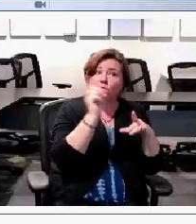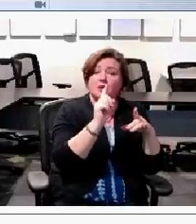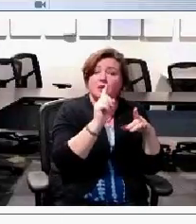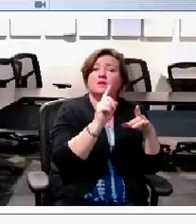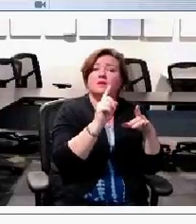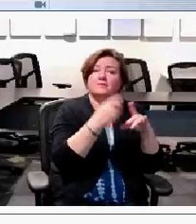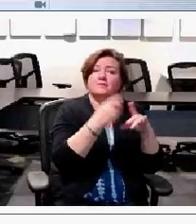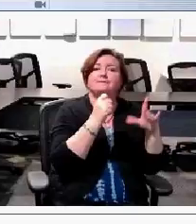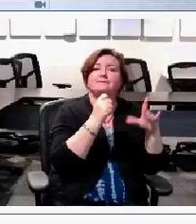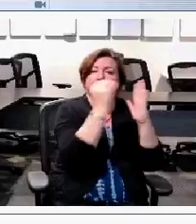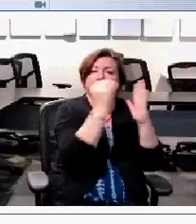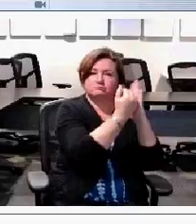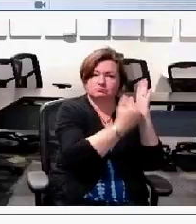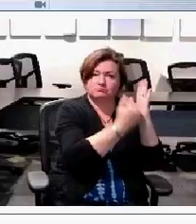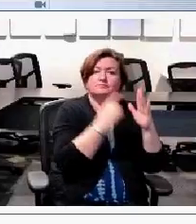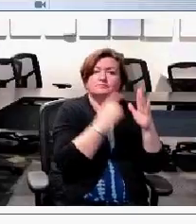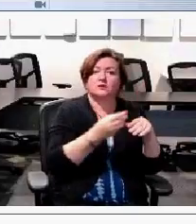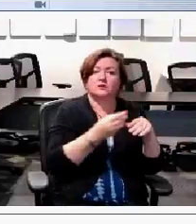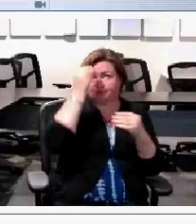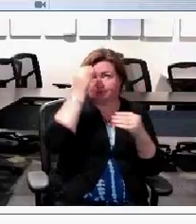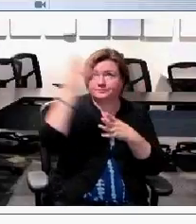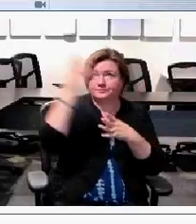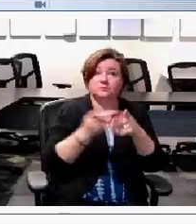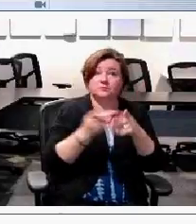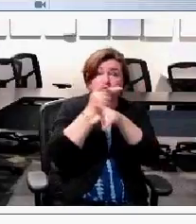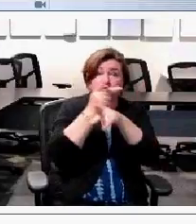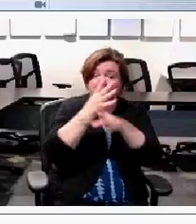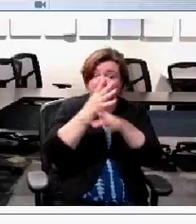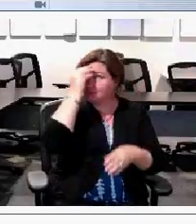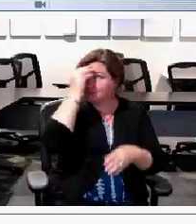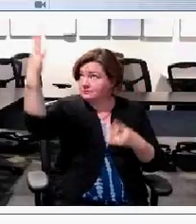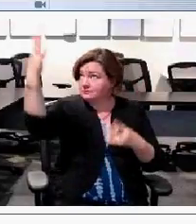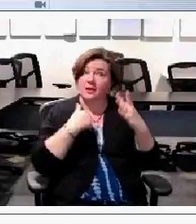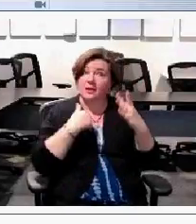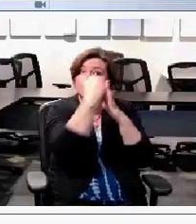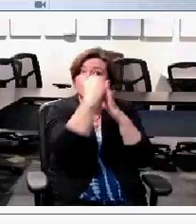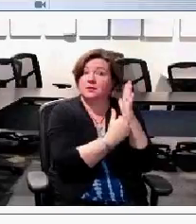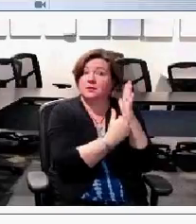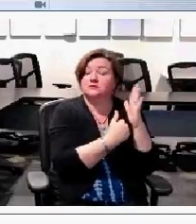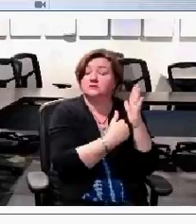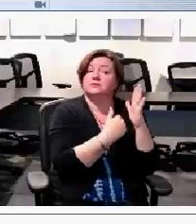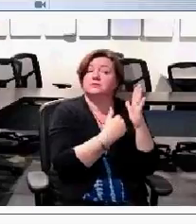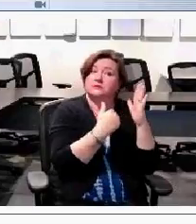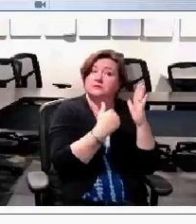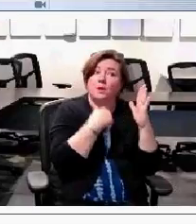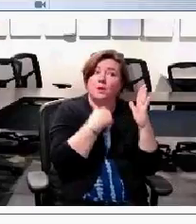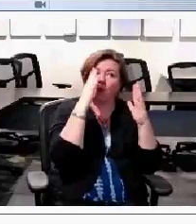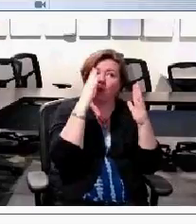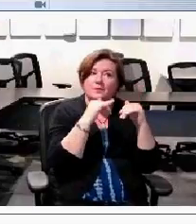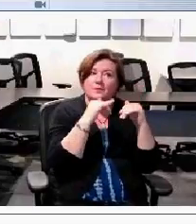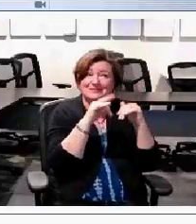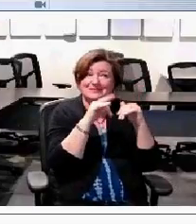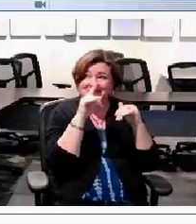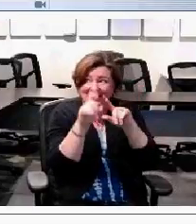and I will put that forward to my supervisor, because I have a list. I'm hoping that I probably have to ask if